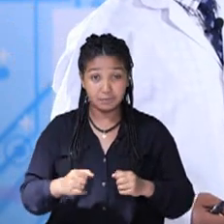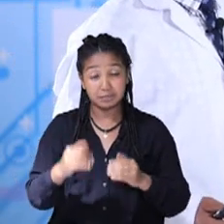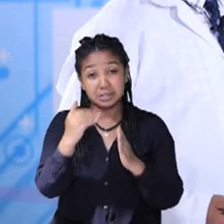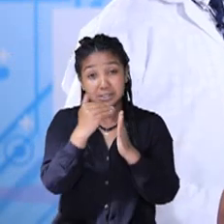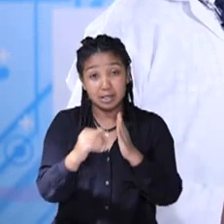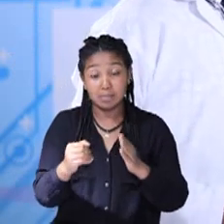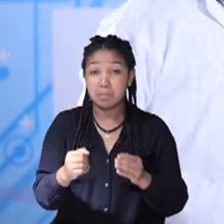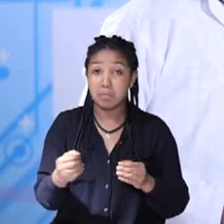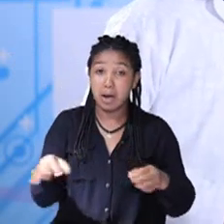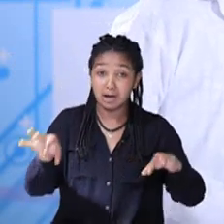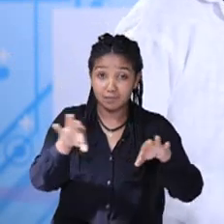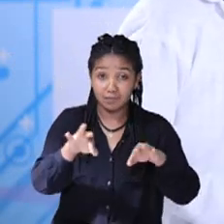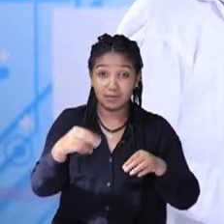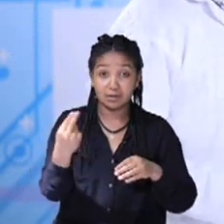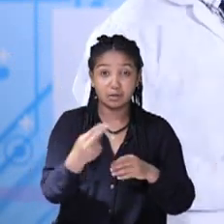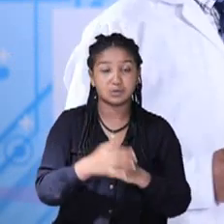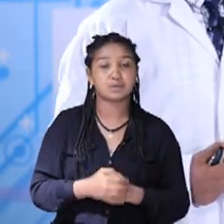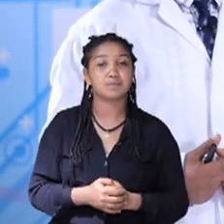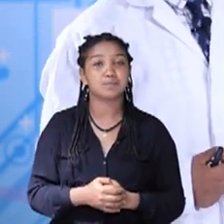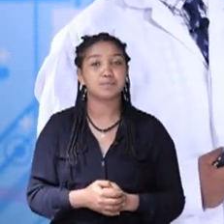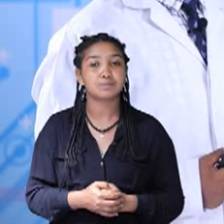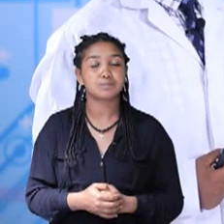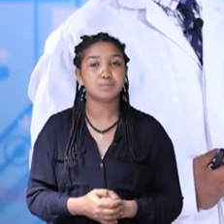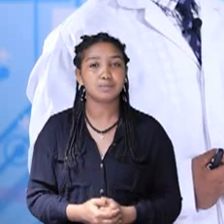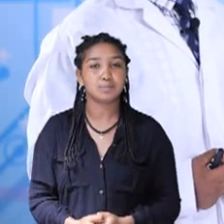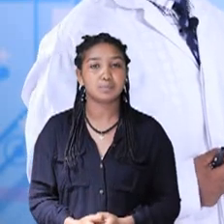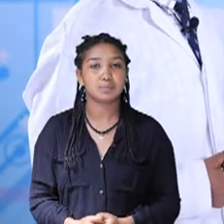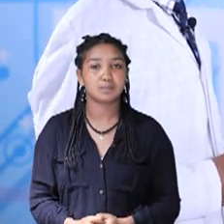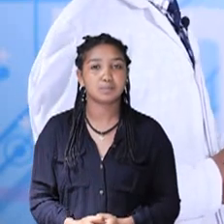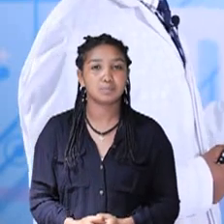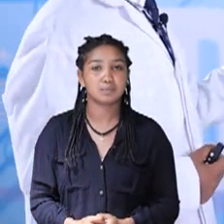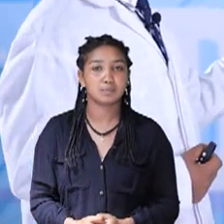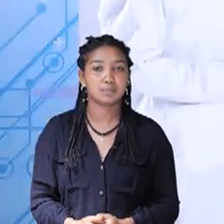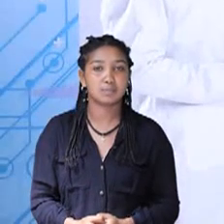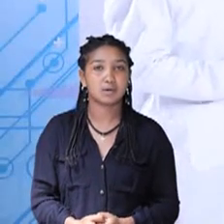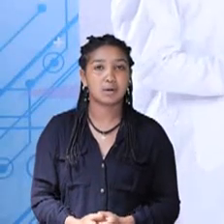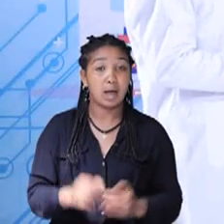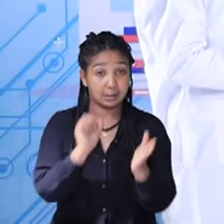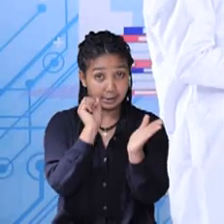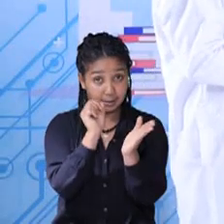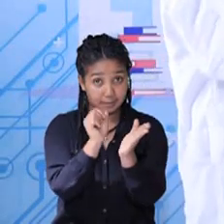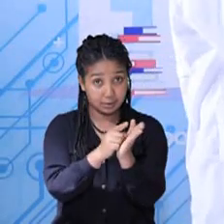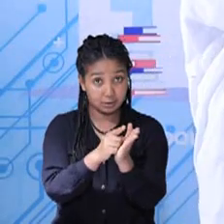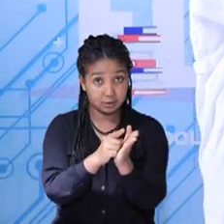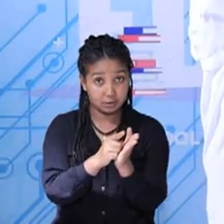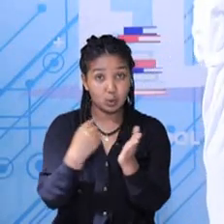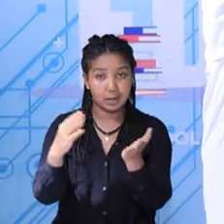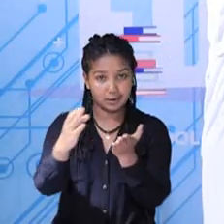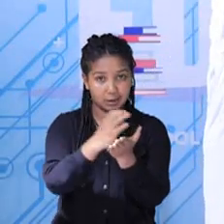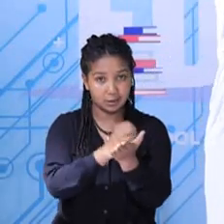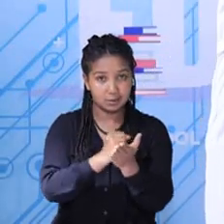advantage over displaying the mean values. As an example, we can